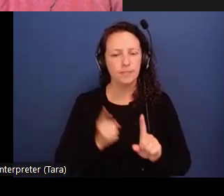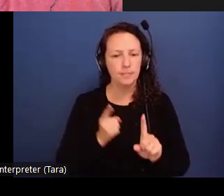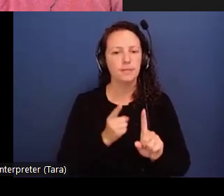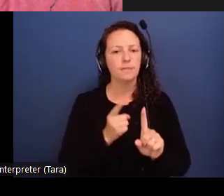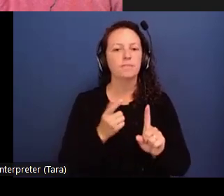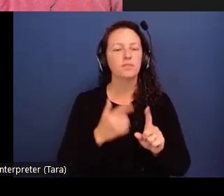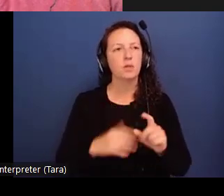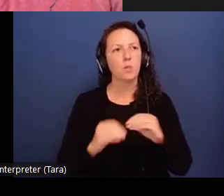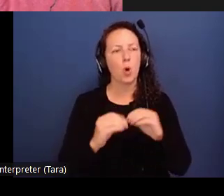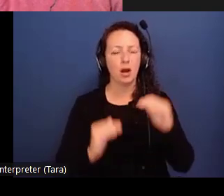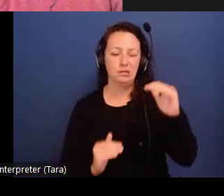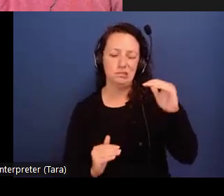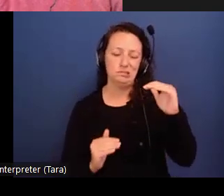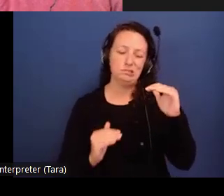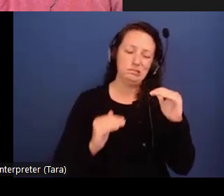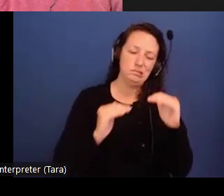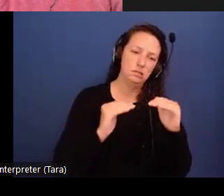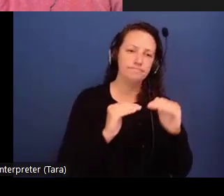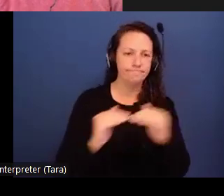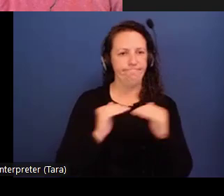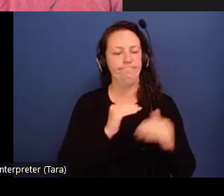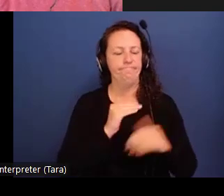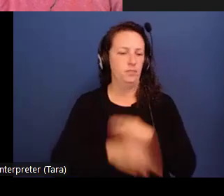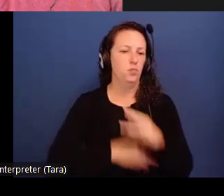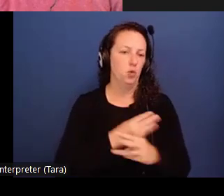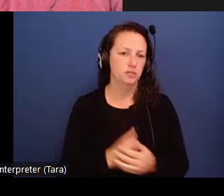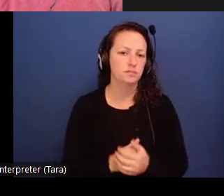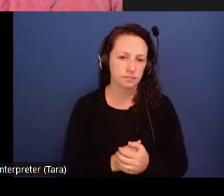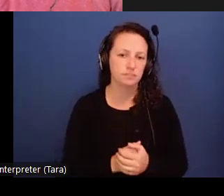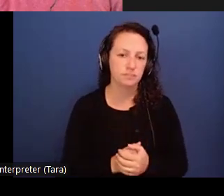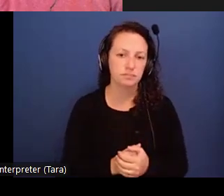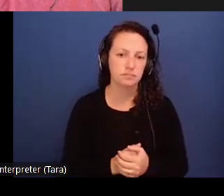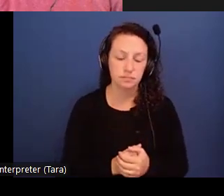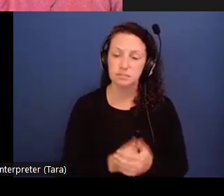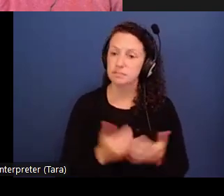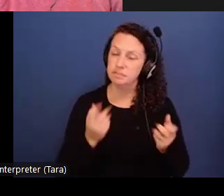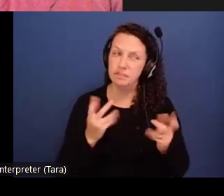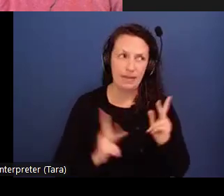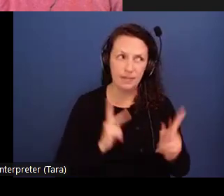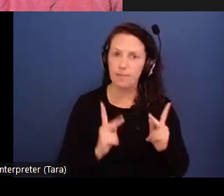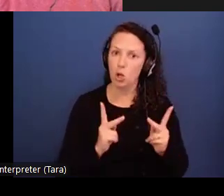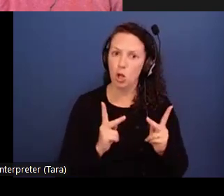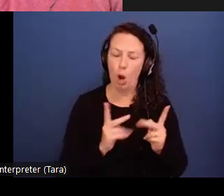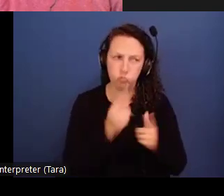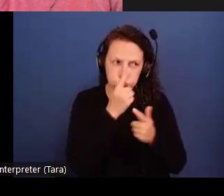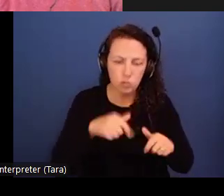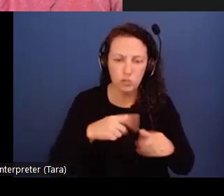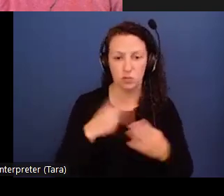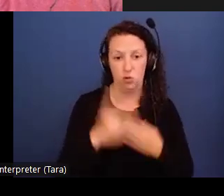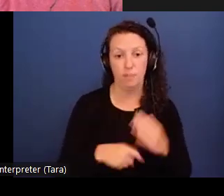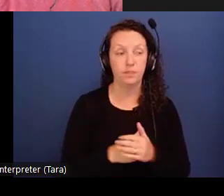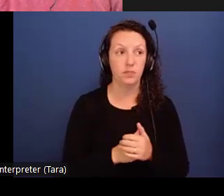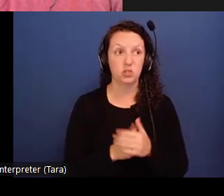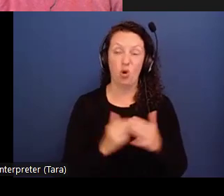a more equal world, we still see a lot of traction on our programs. We're gonna select for that one, out of the